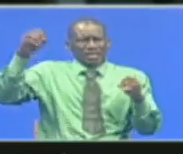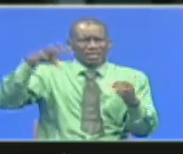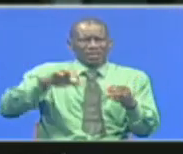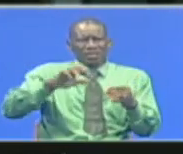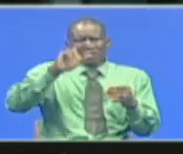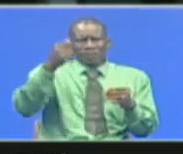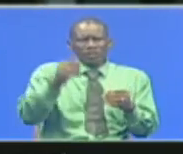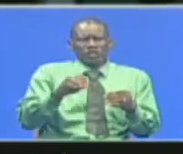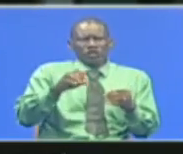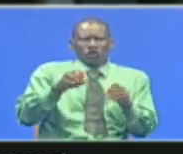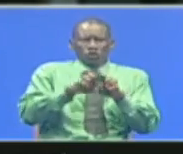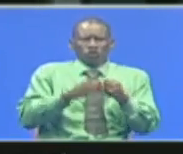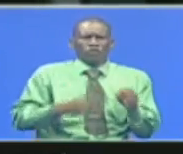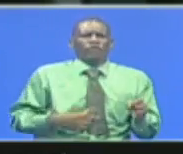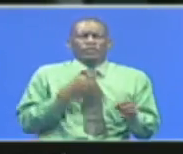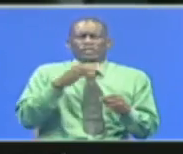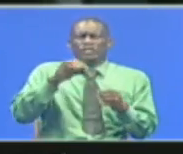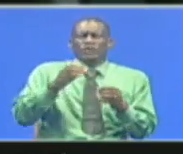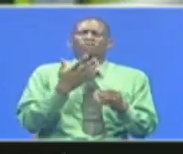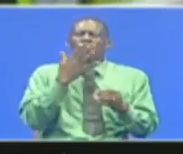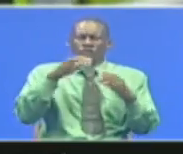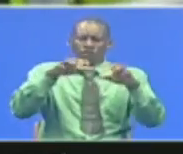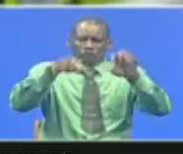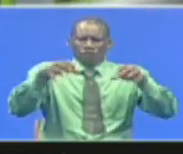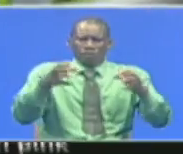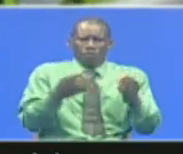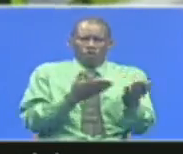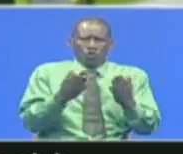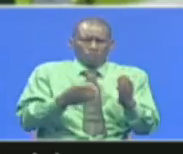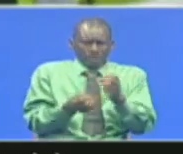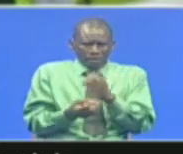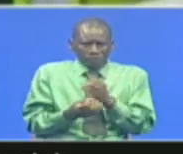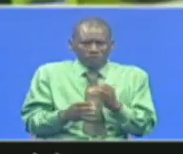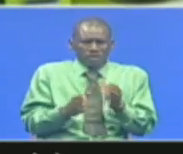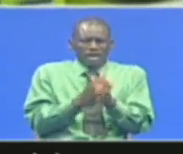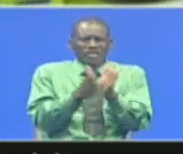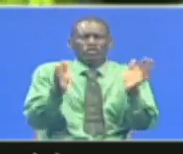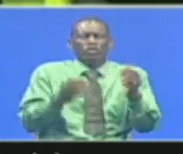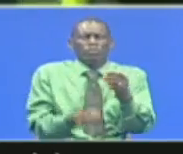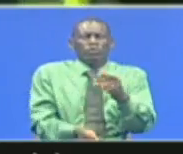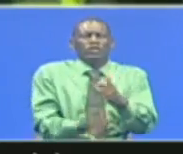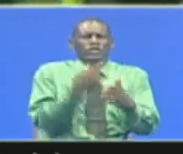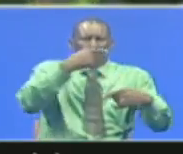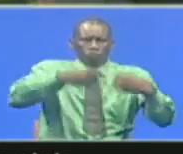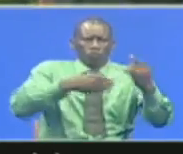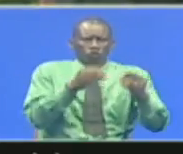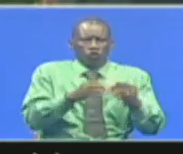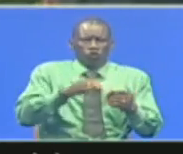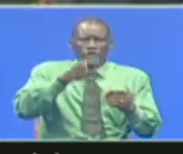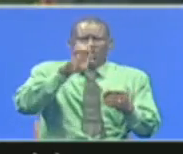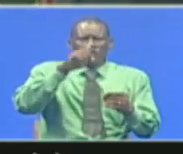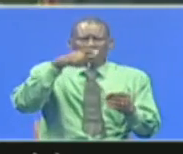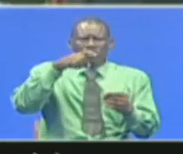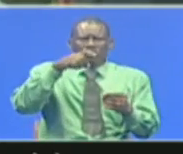the Osirian flower farm, where he was taken through an overview of the production process of export